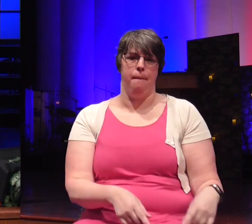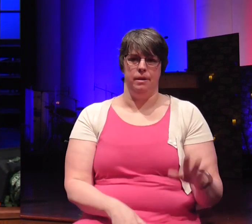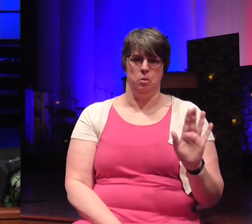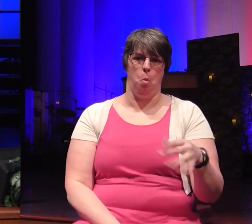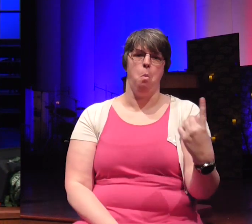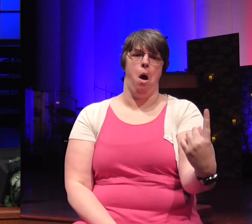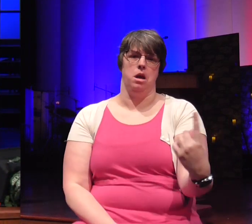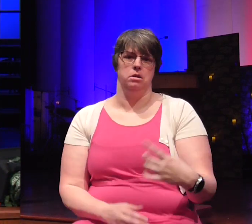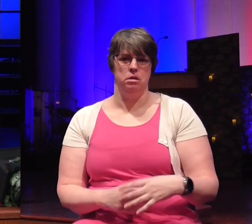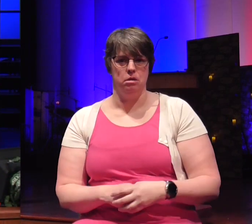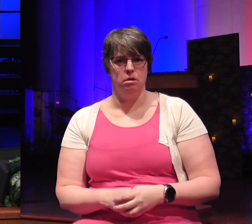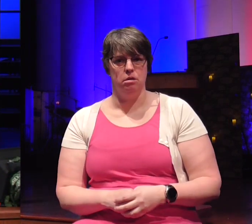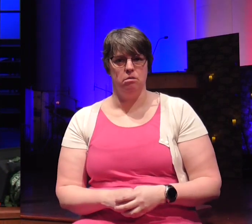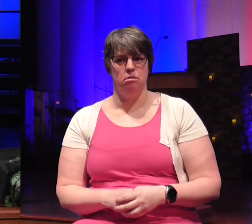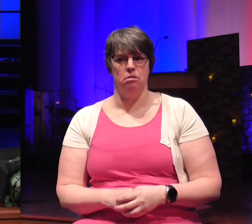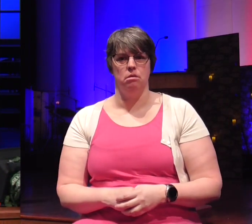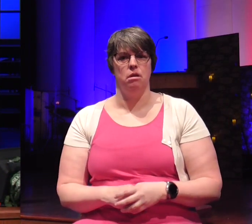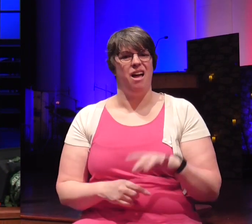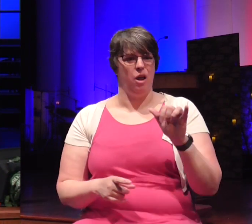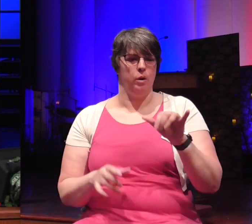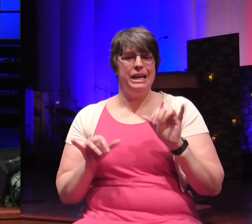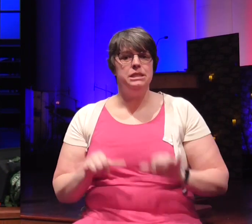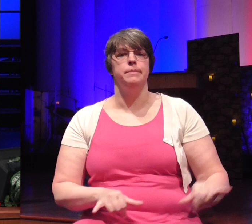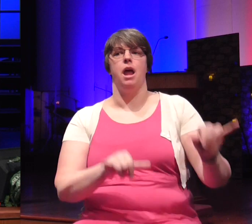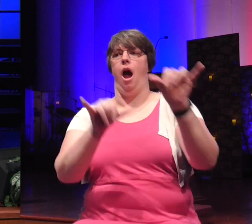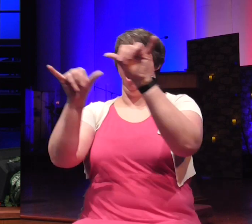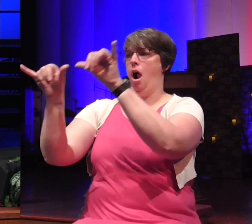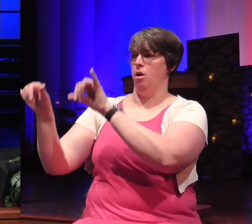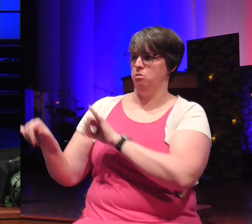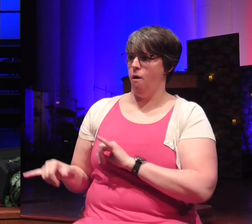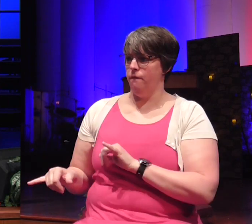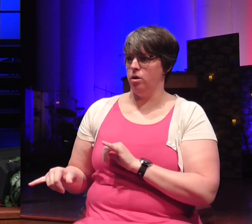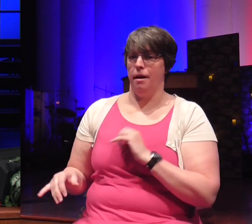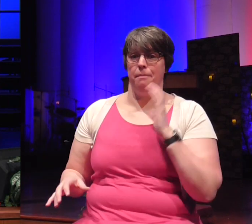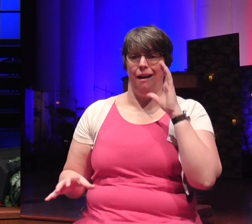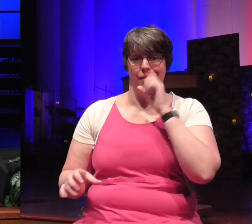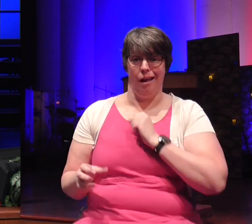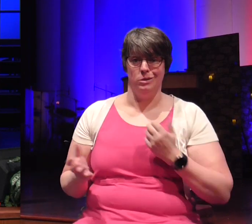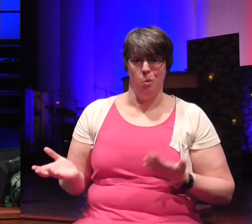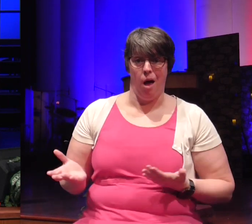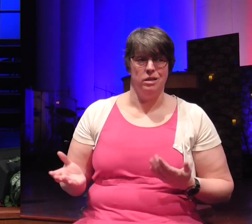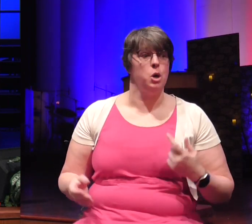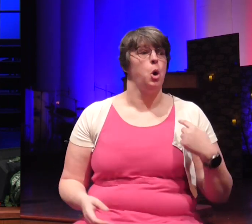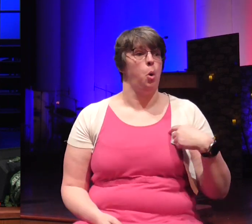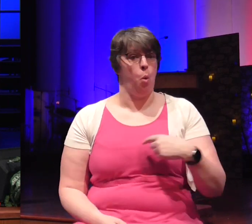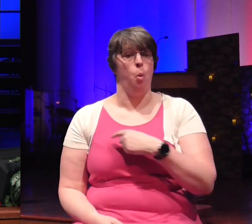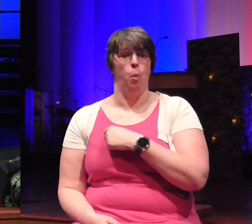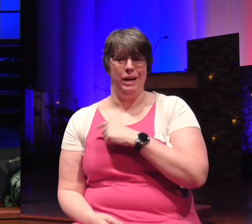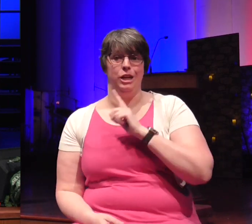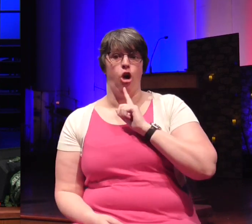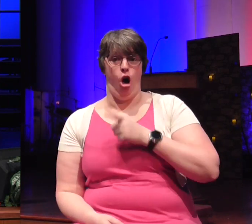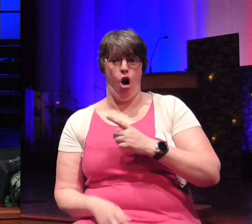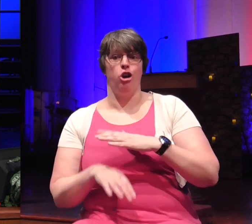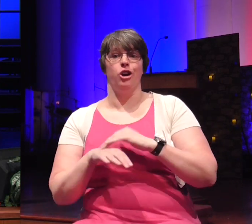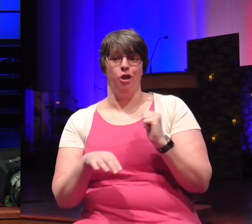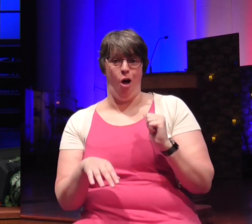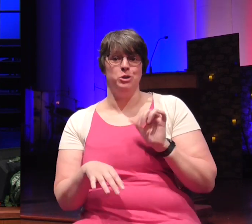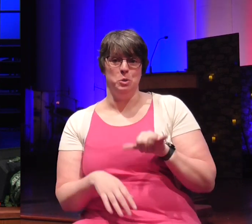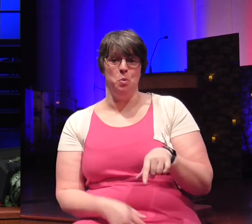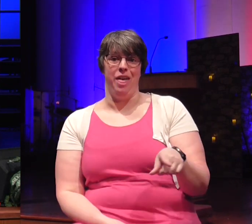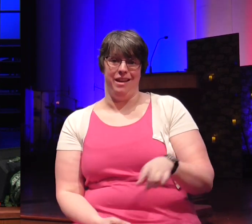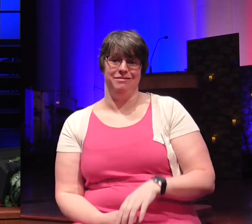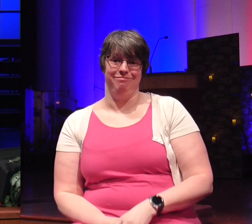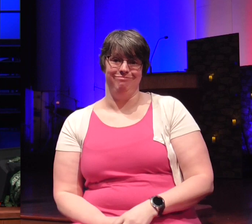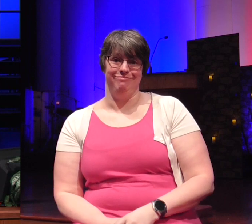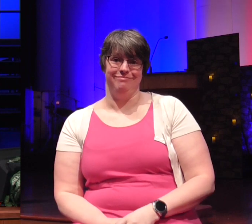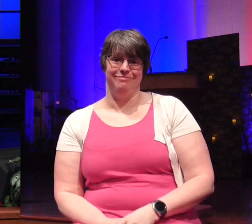incidents. It needs to be a universal thing. And guess what? We're it. We're called. Your